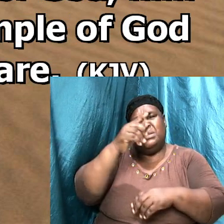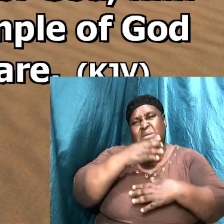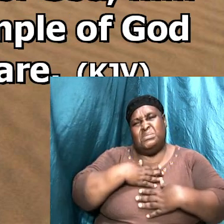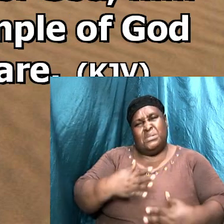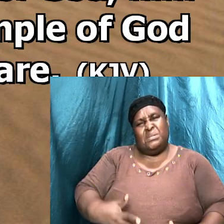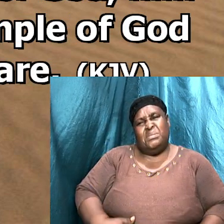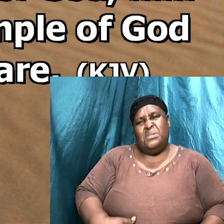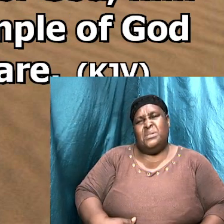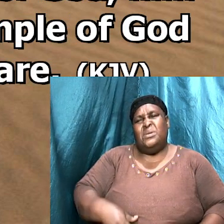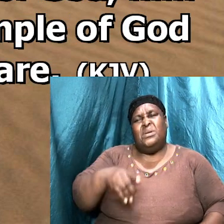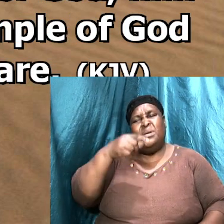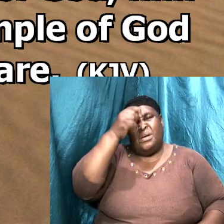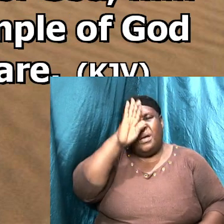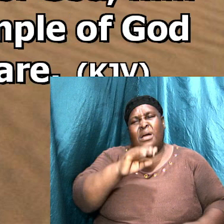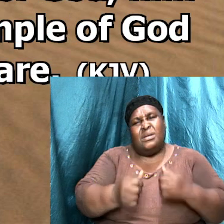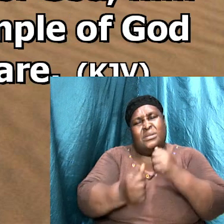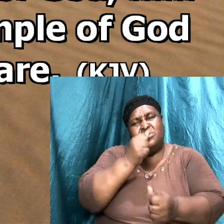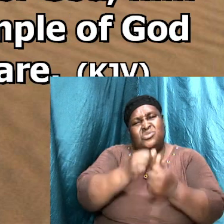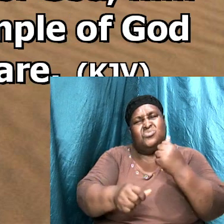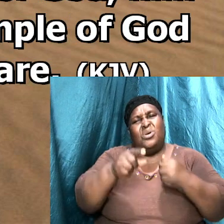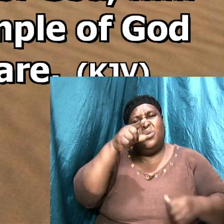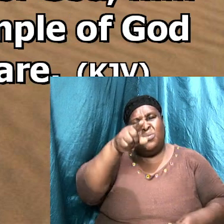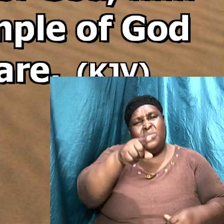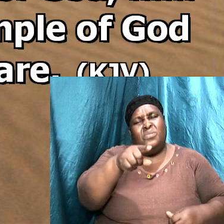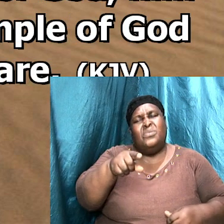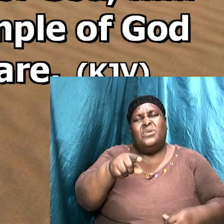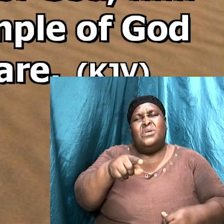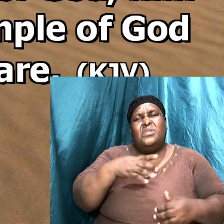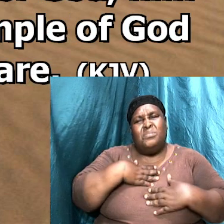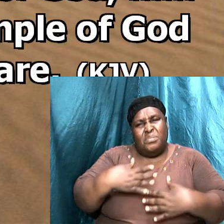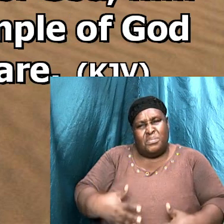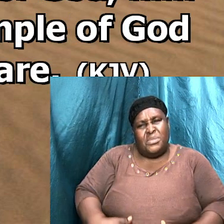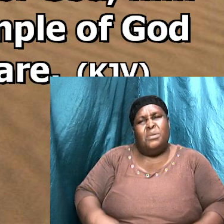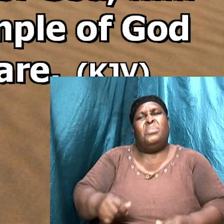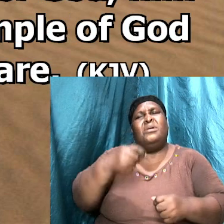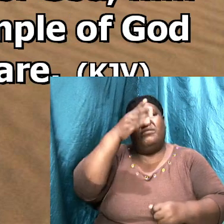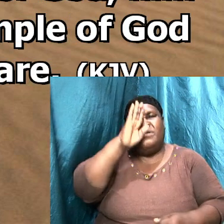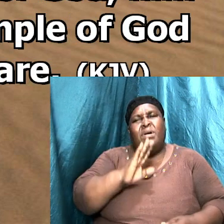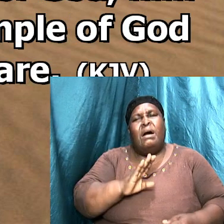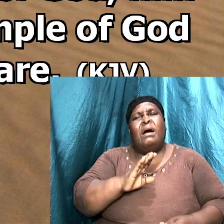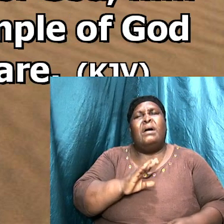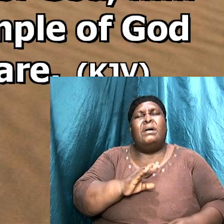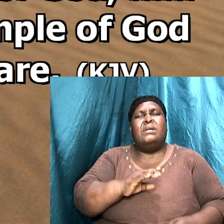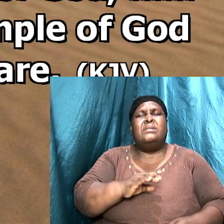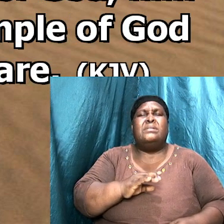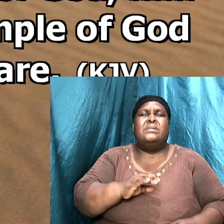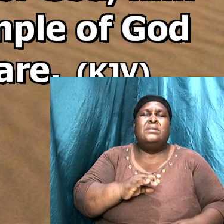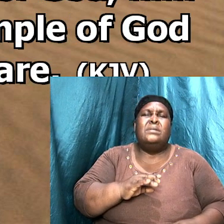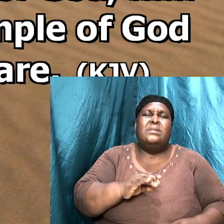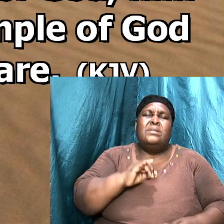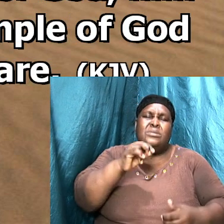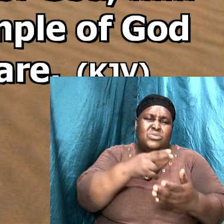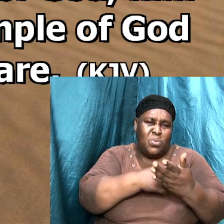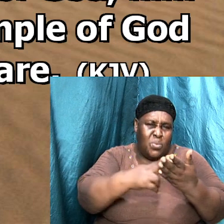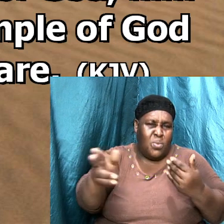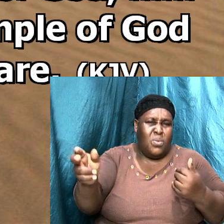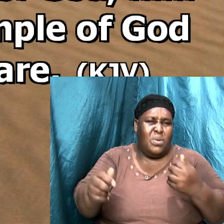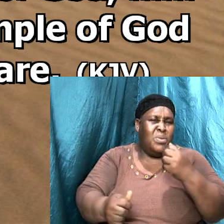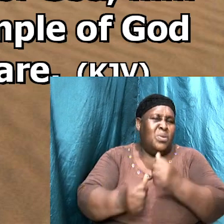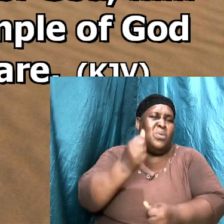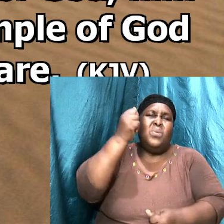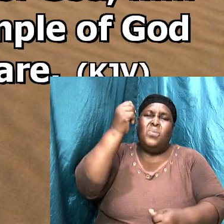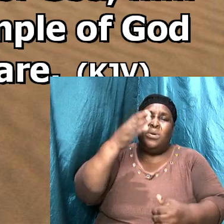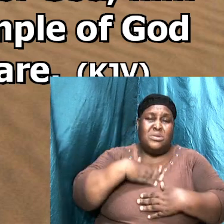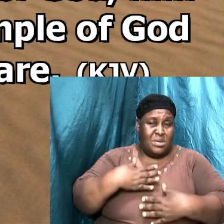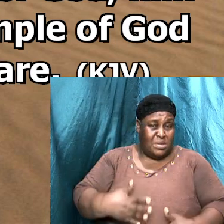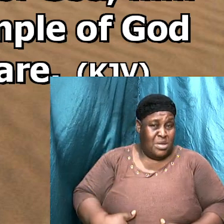destroy. For the temple of God is holy. Which temple are ye? Again, if we look